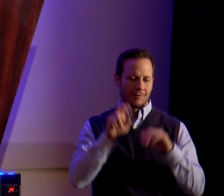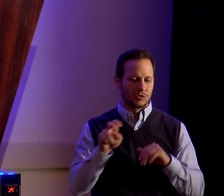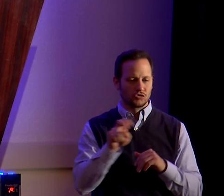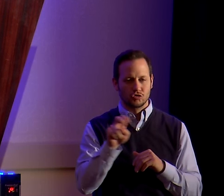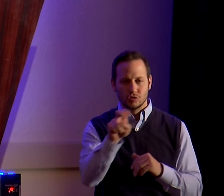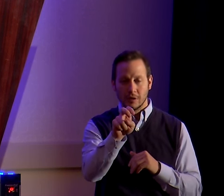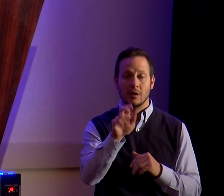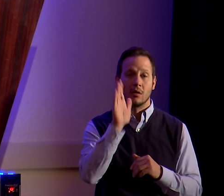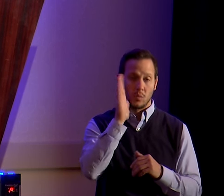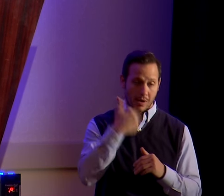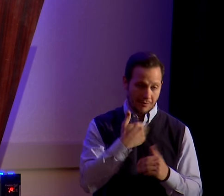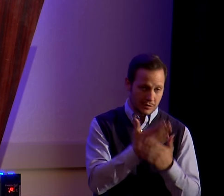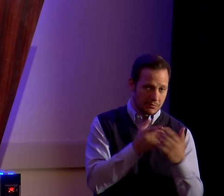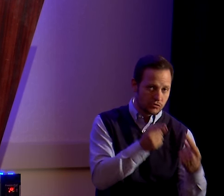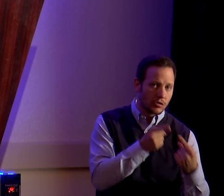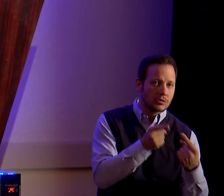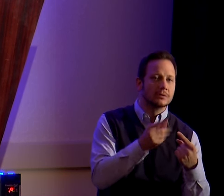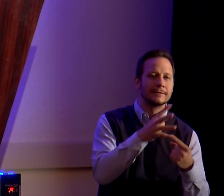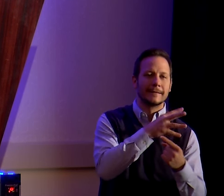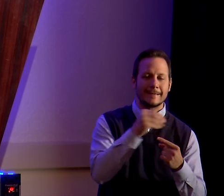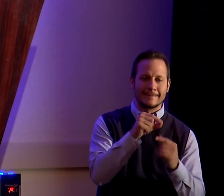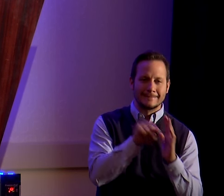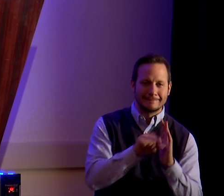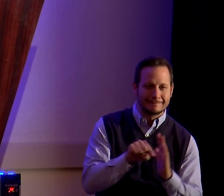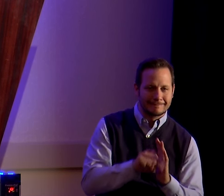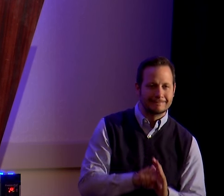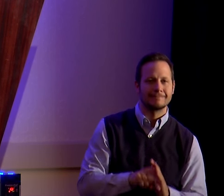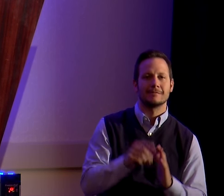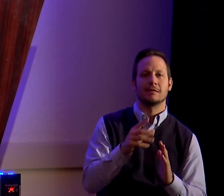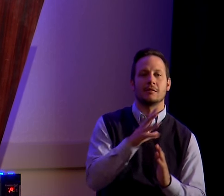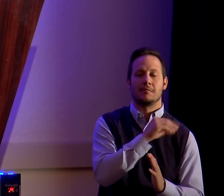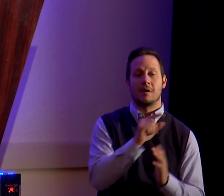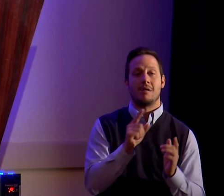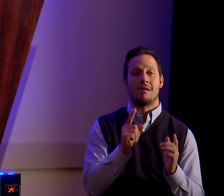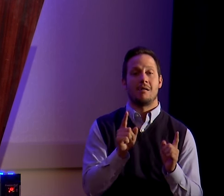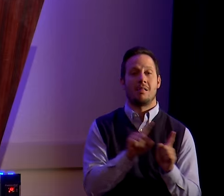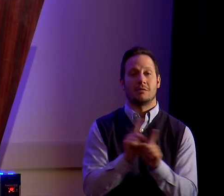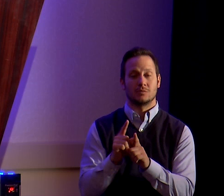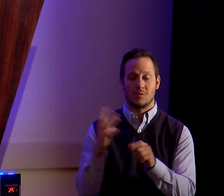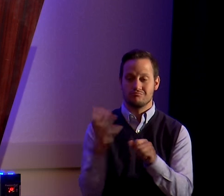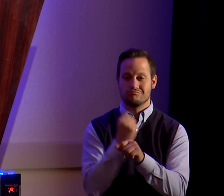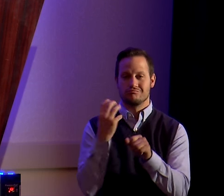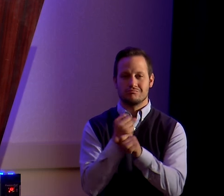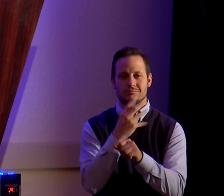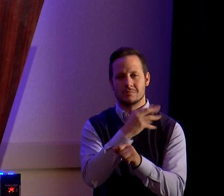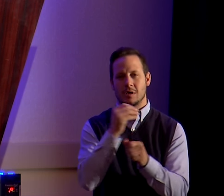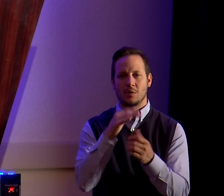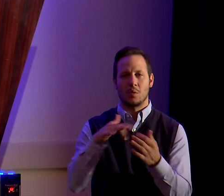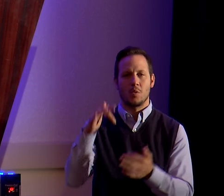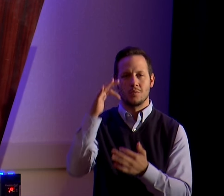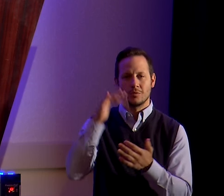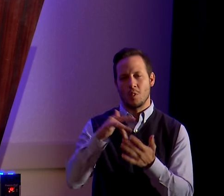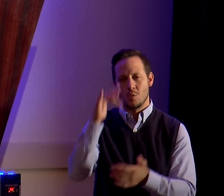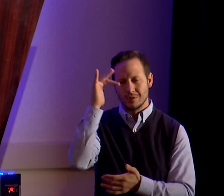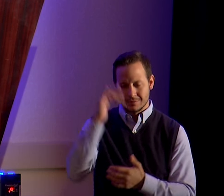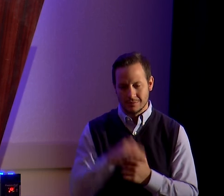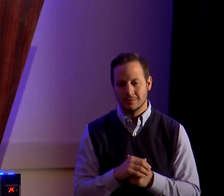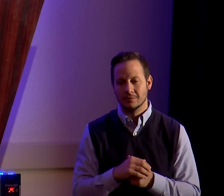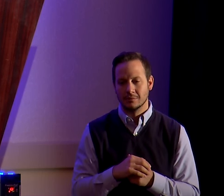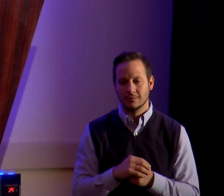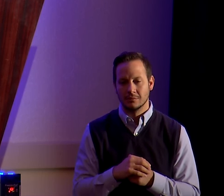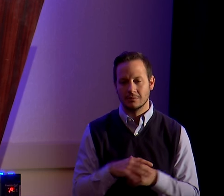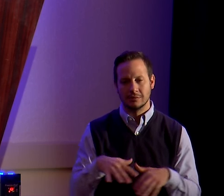of struggles and setbacks, as well as triumphs and glories. Take time out to look